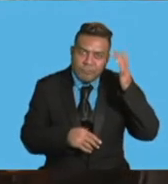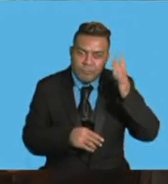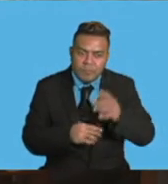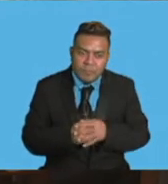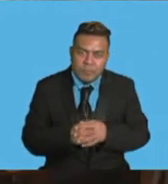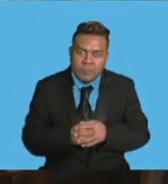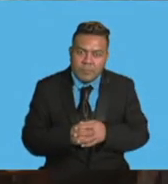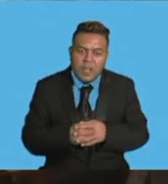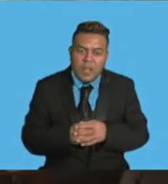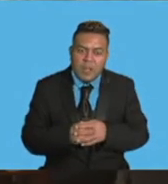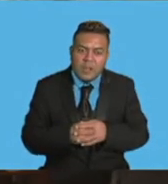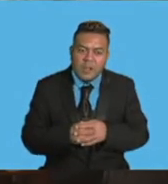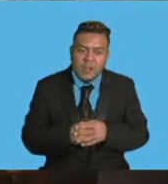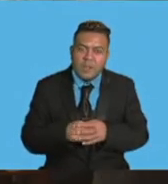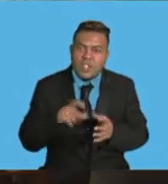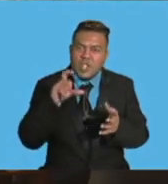Customs Service